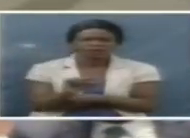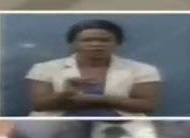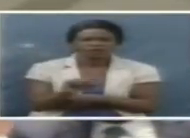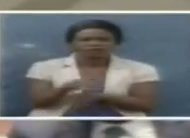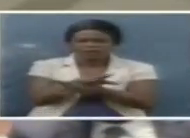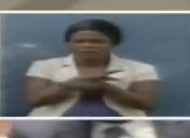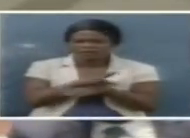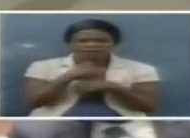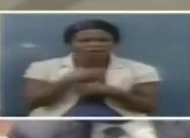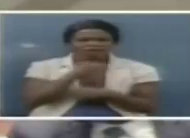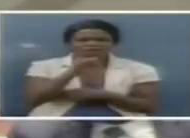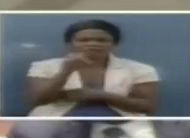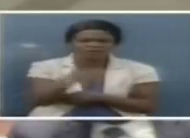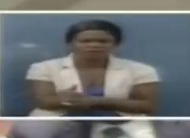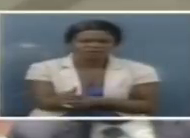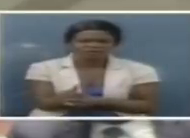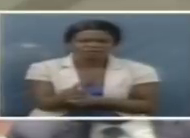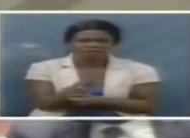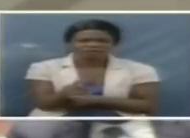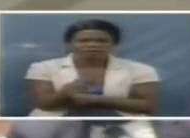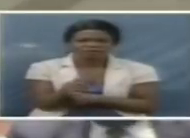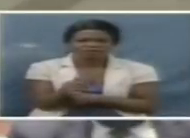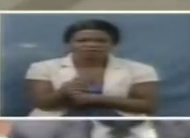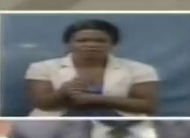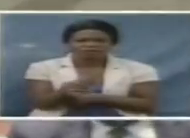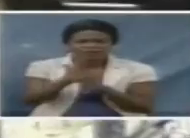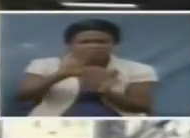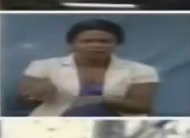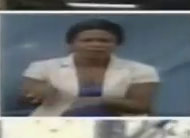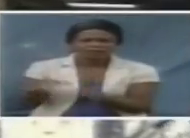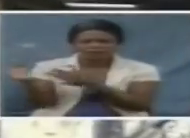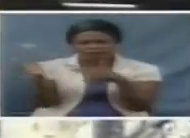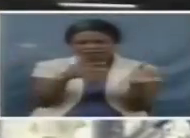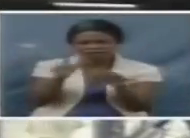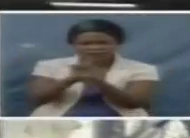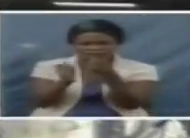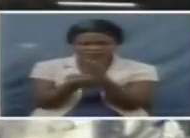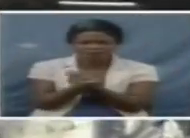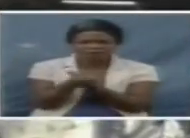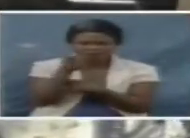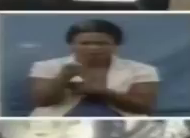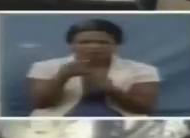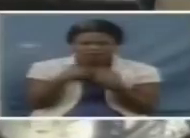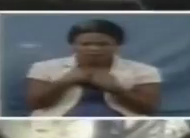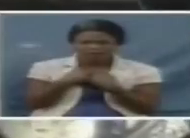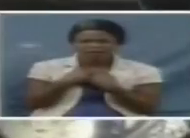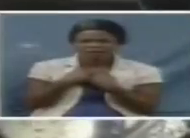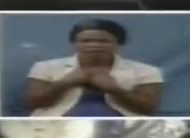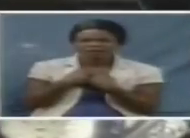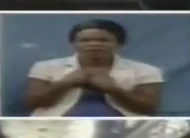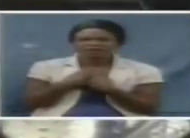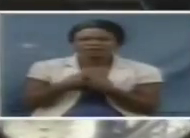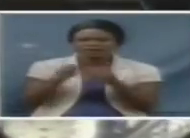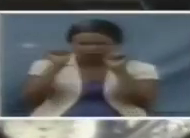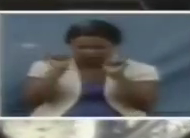reduction. Sir, Zambia has not been spared from the adverse effects of climate change, which has